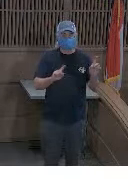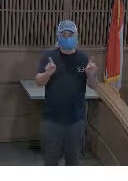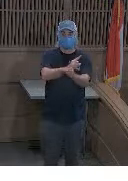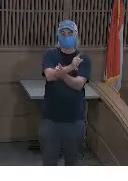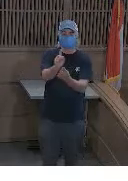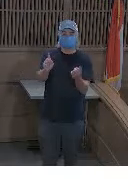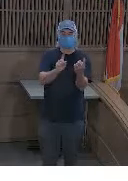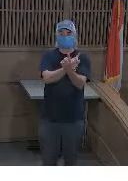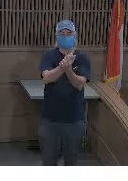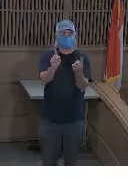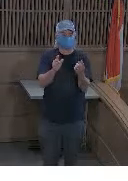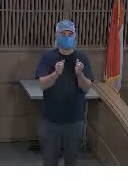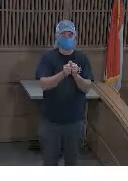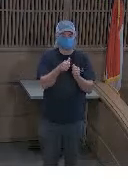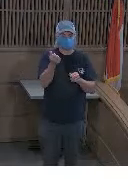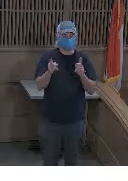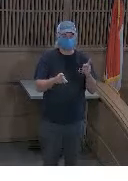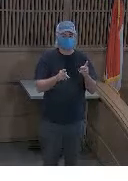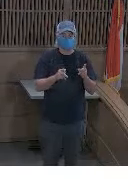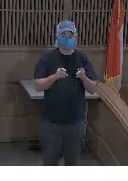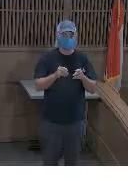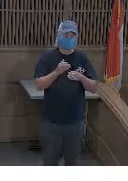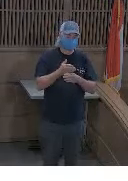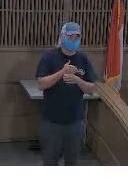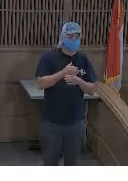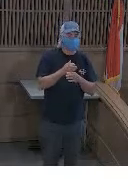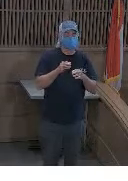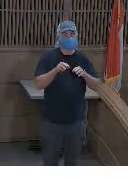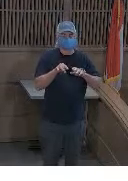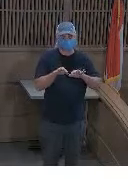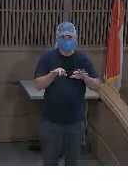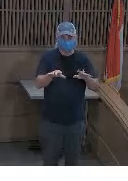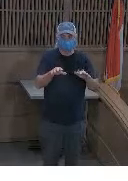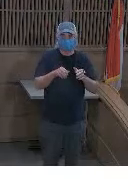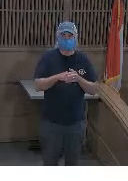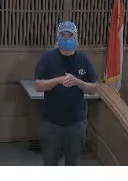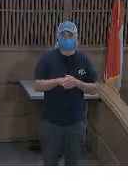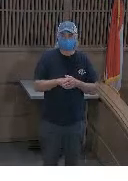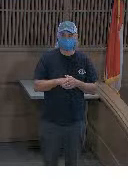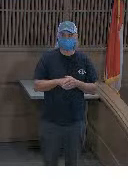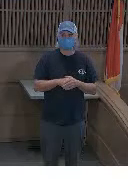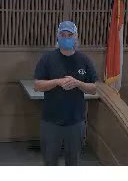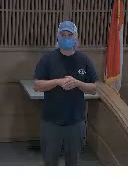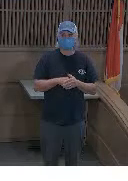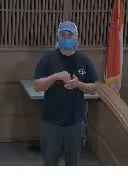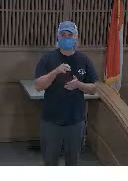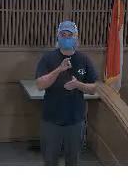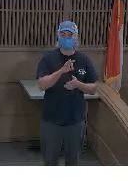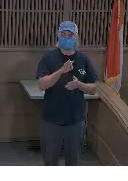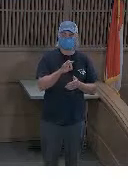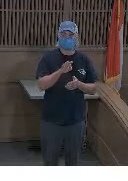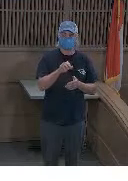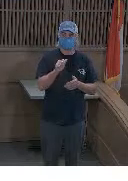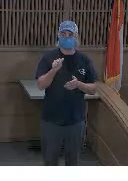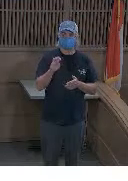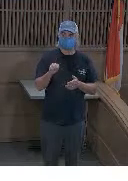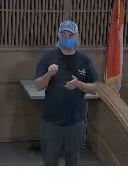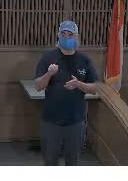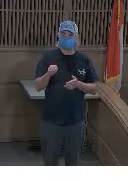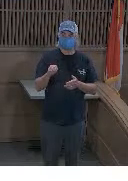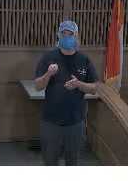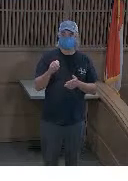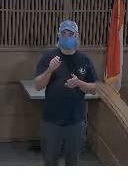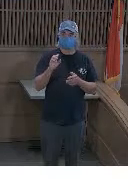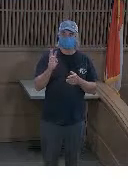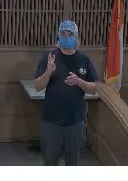available 7 days a week from 9 a.m. to 6 p.m. over at the Phoebe North location,